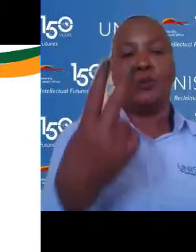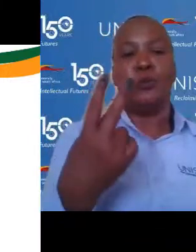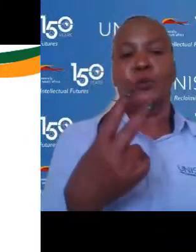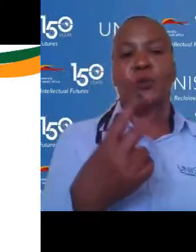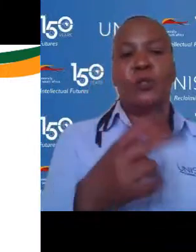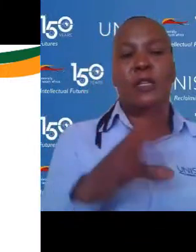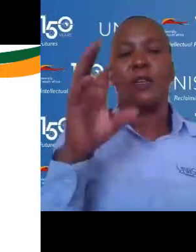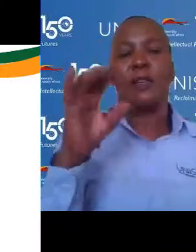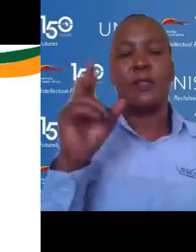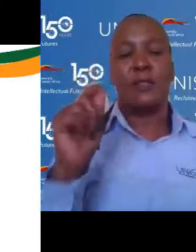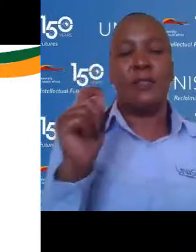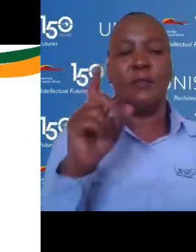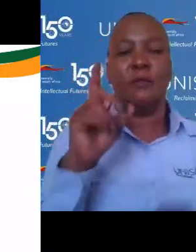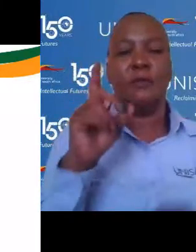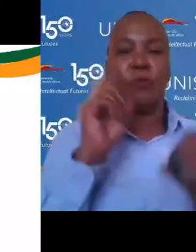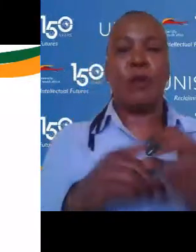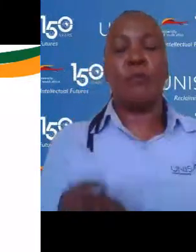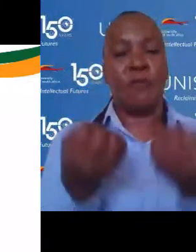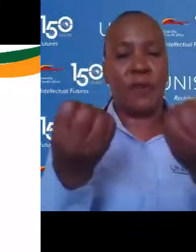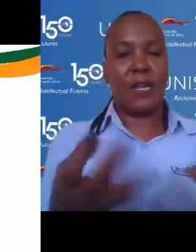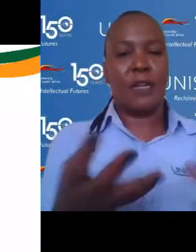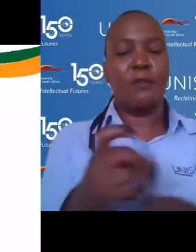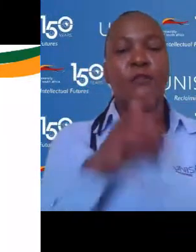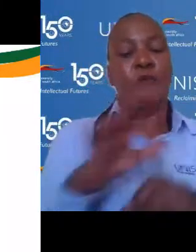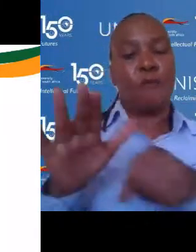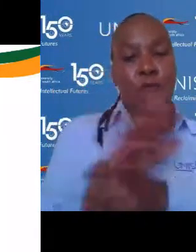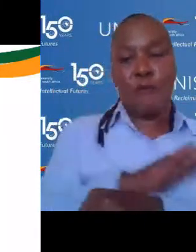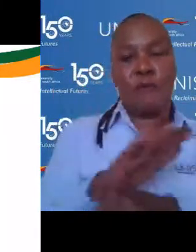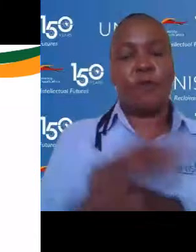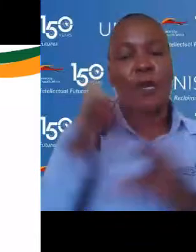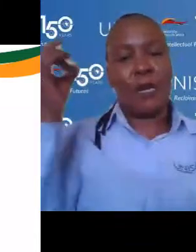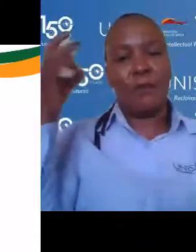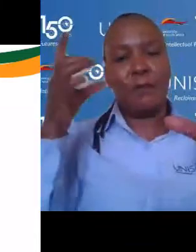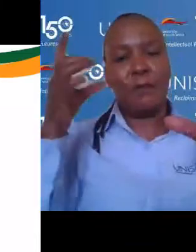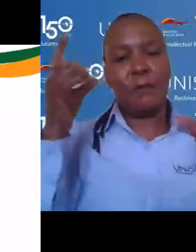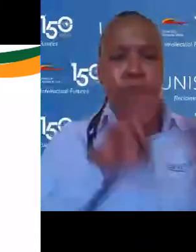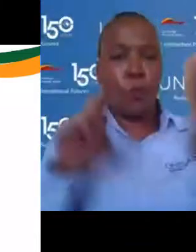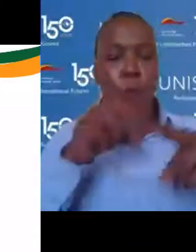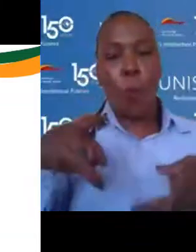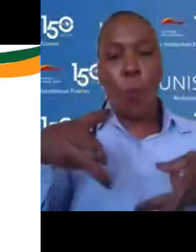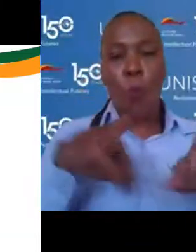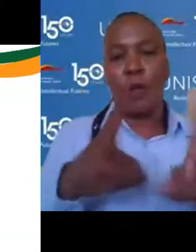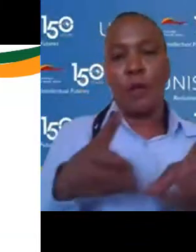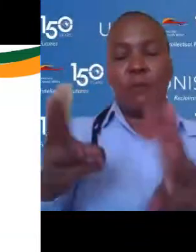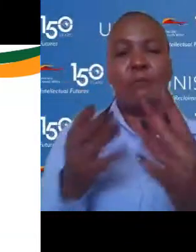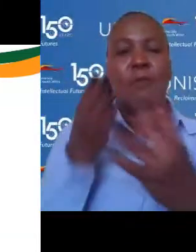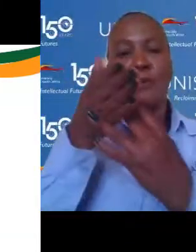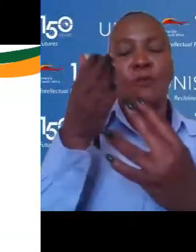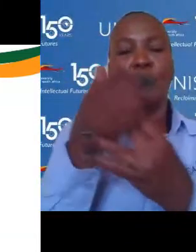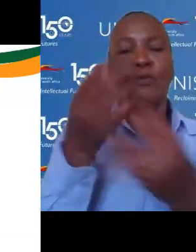will provide you with useful information to navigate your way through UNISA.